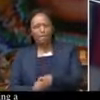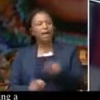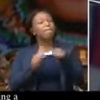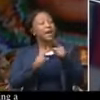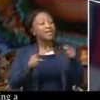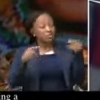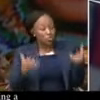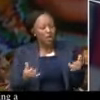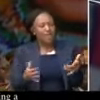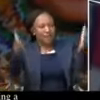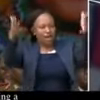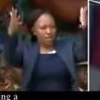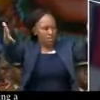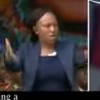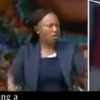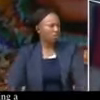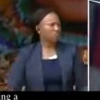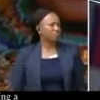here today.